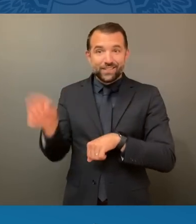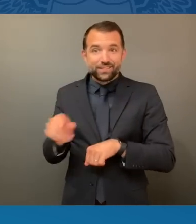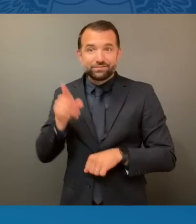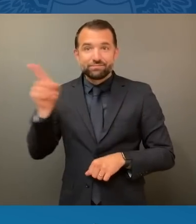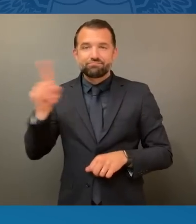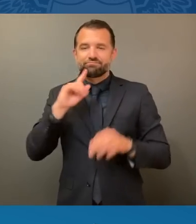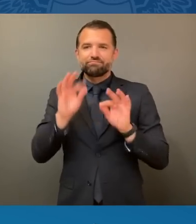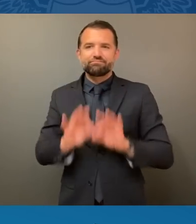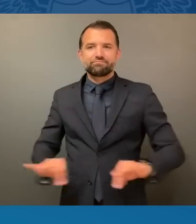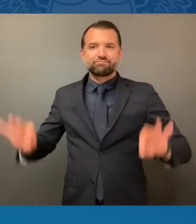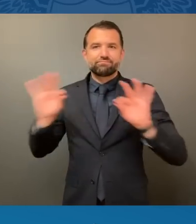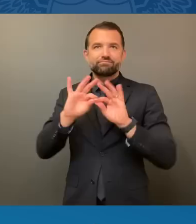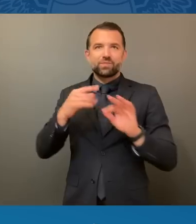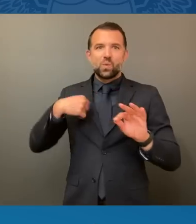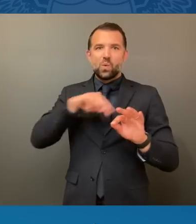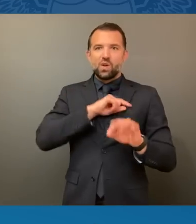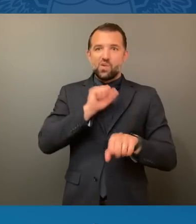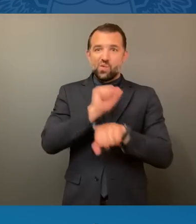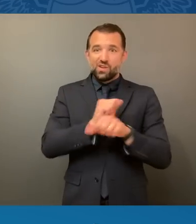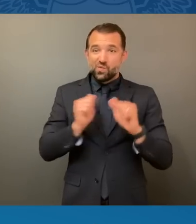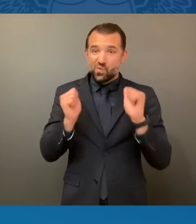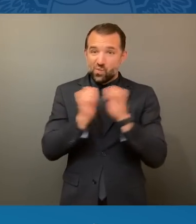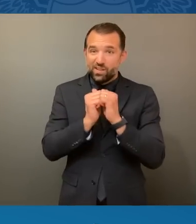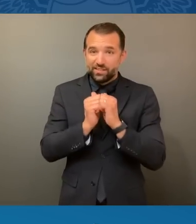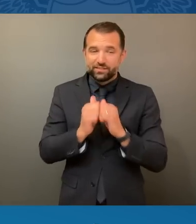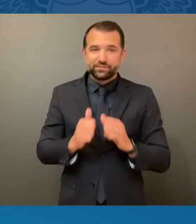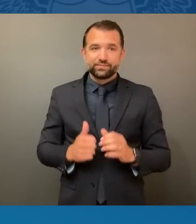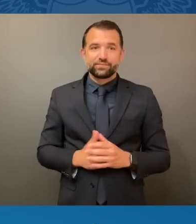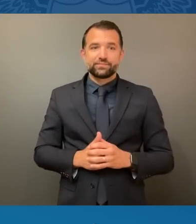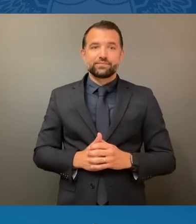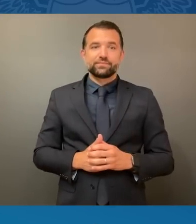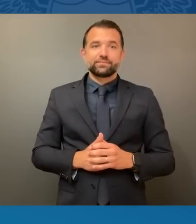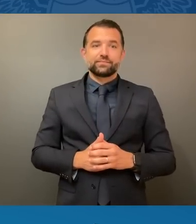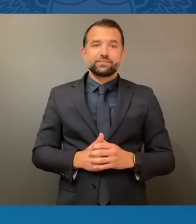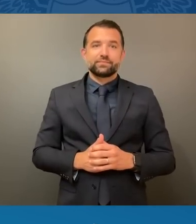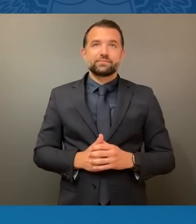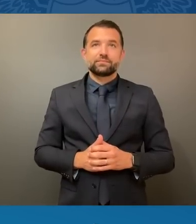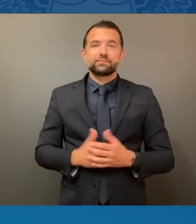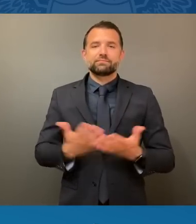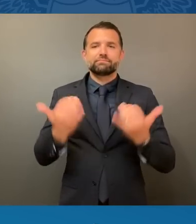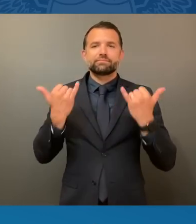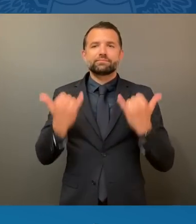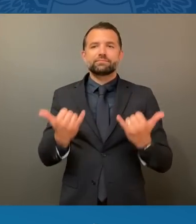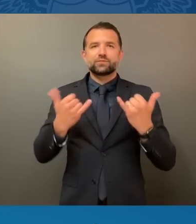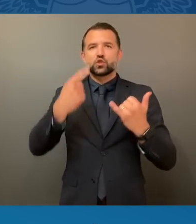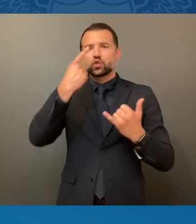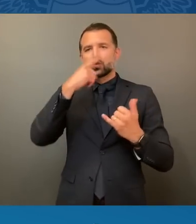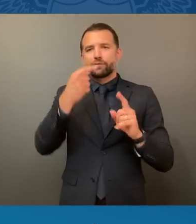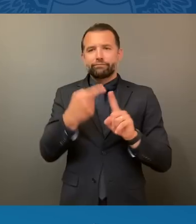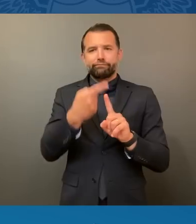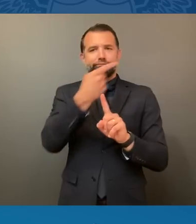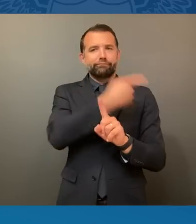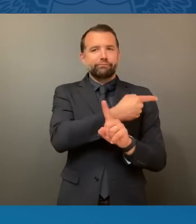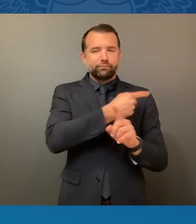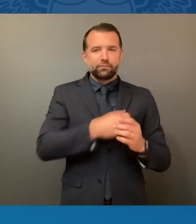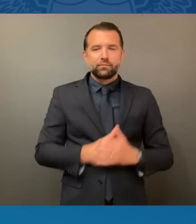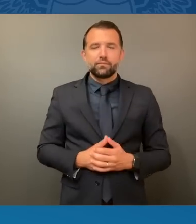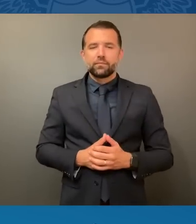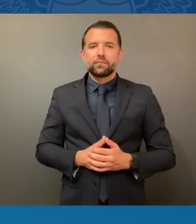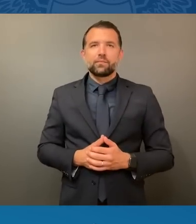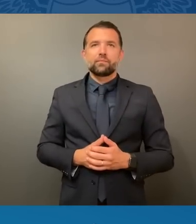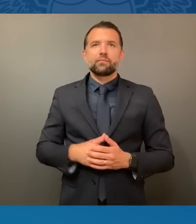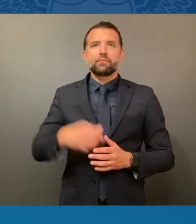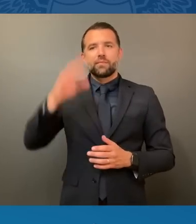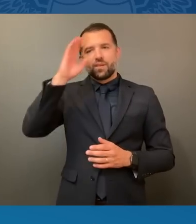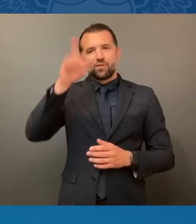working together. So I want to shift because you said this earlier, and I know you want to get to it because it's